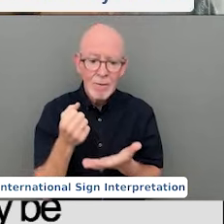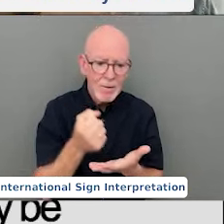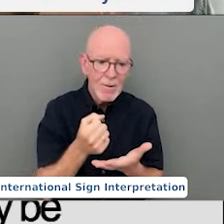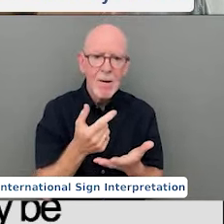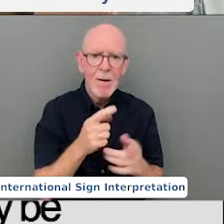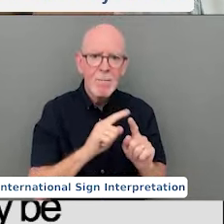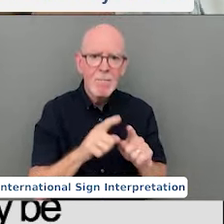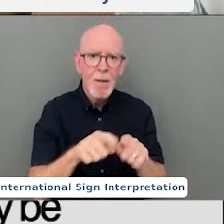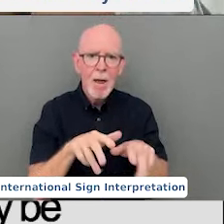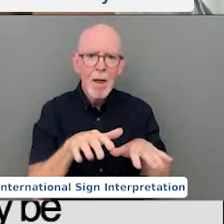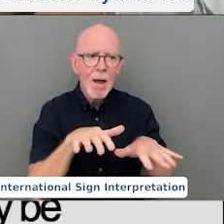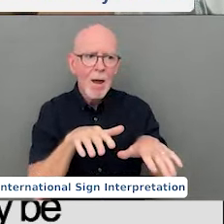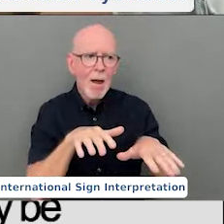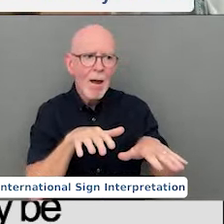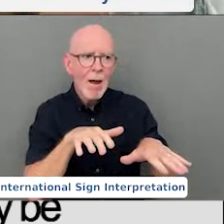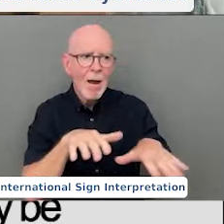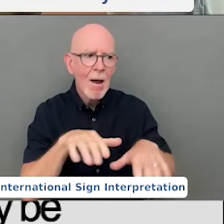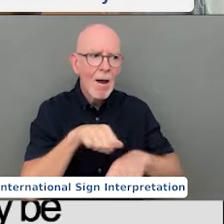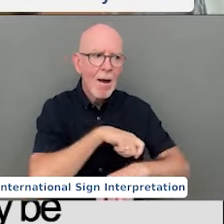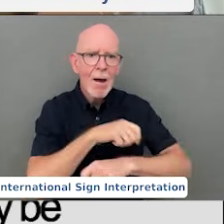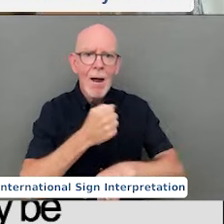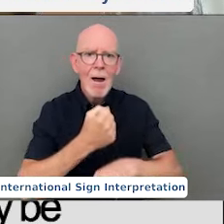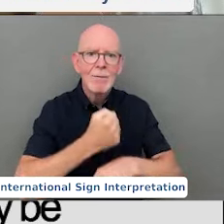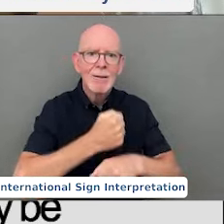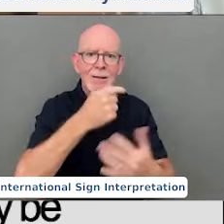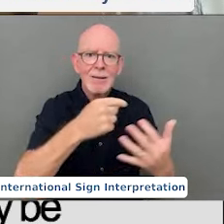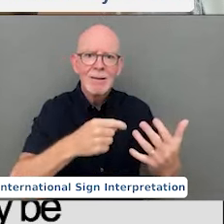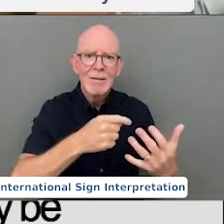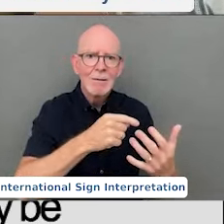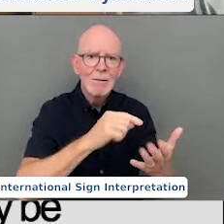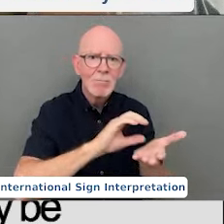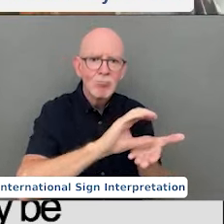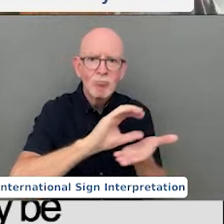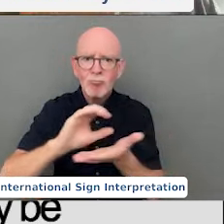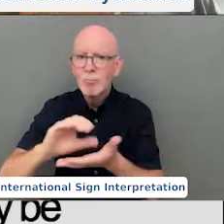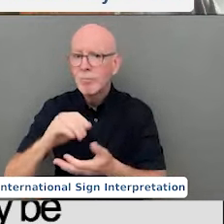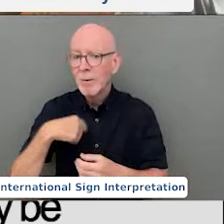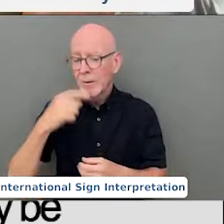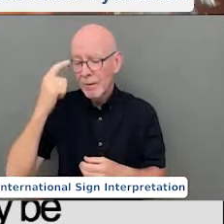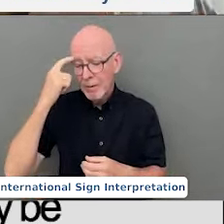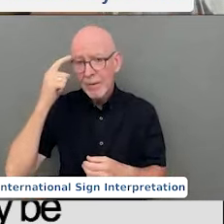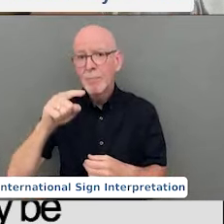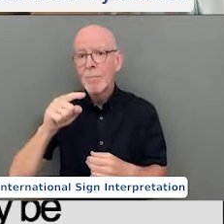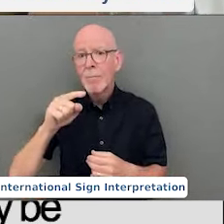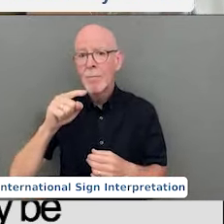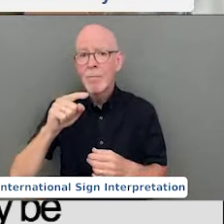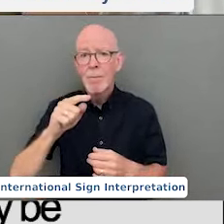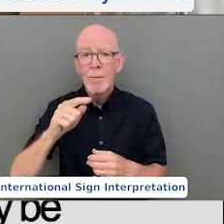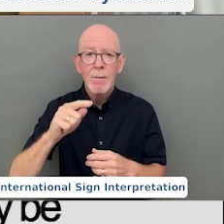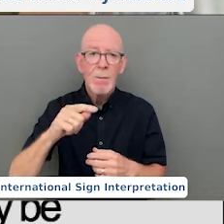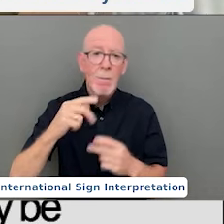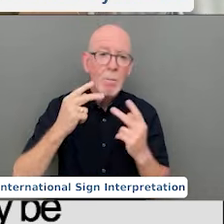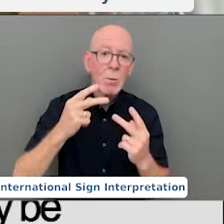certain resources, be they from the tax system or elsewhere, are earmarked or pooled into a fund that can be used for